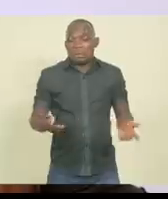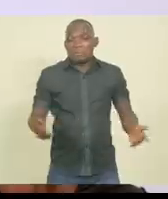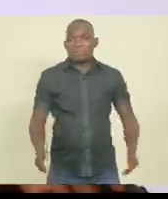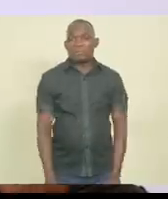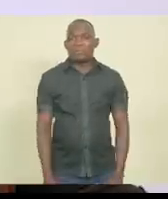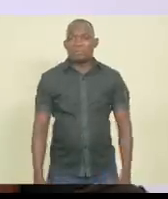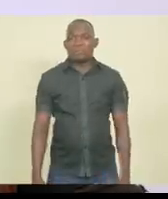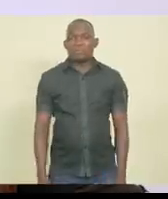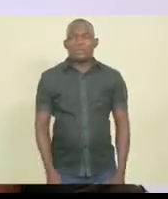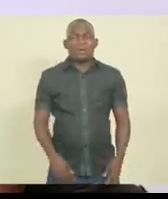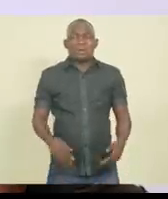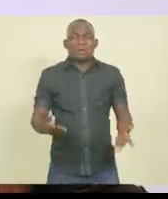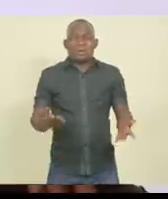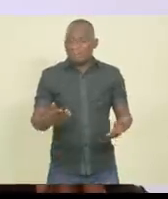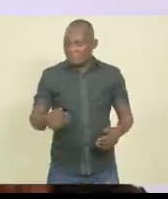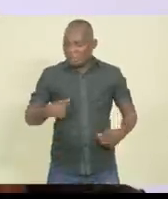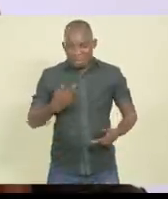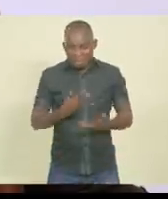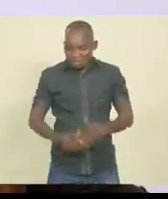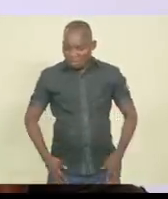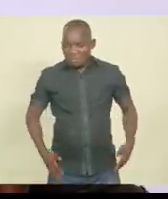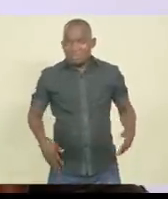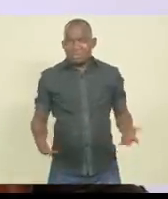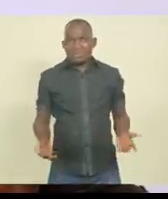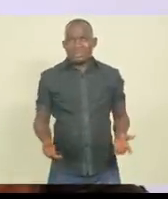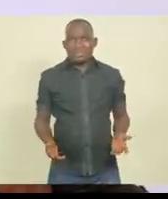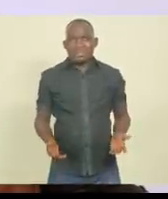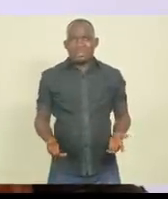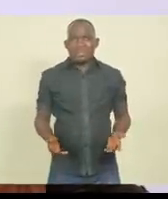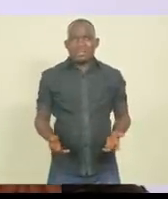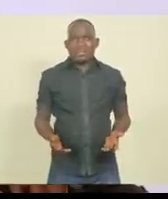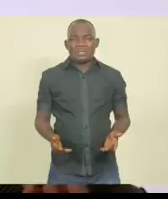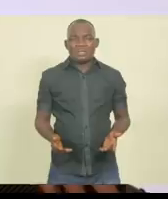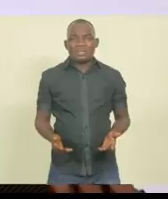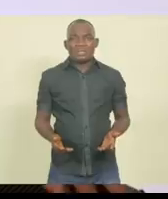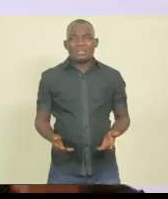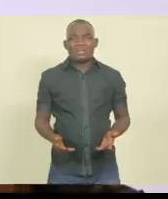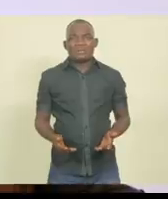There isn't much to know. My parents died when I was 11 in a motor accident.